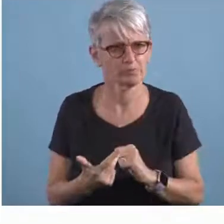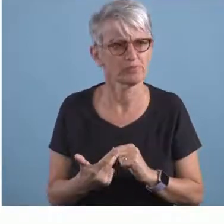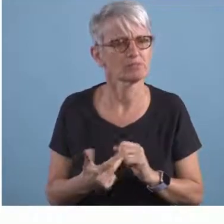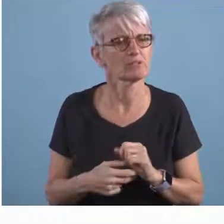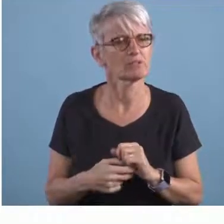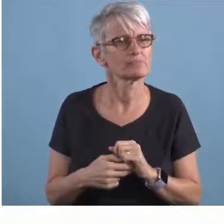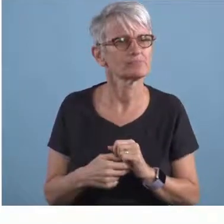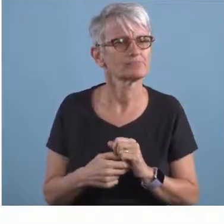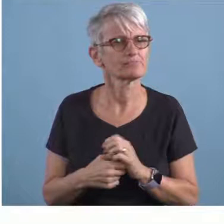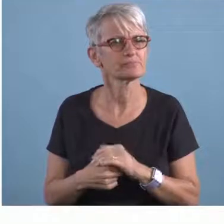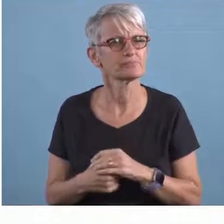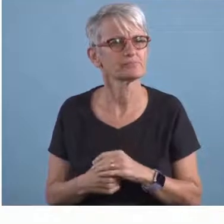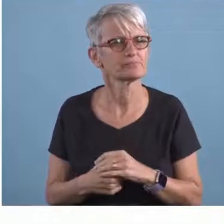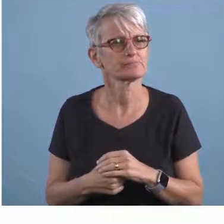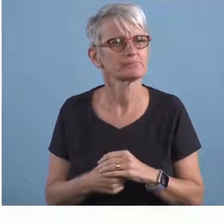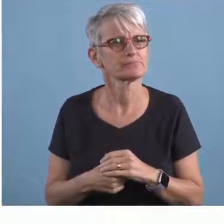advance that, there you go.